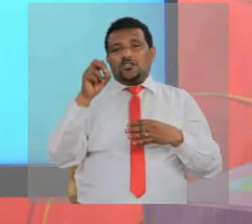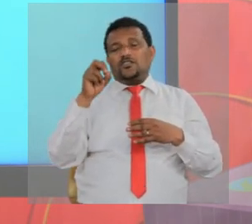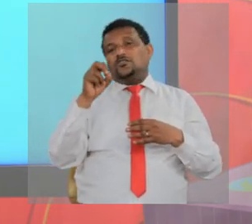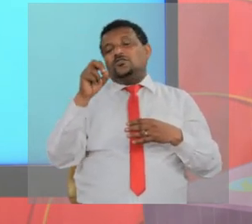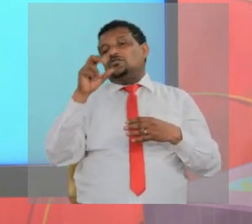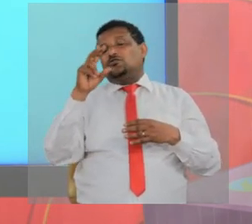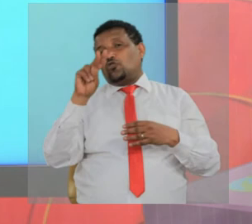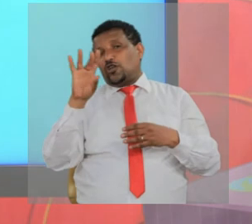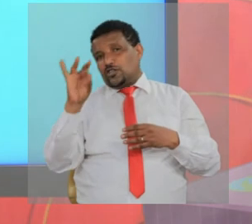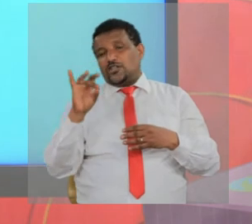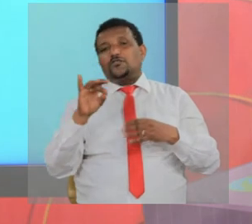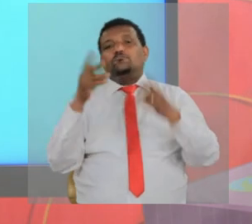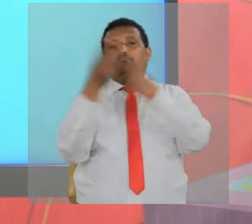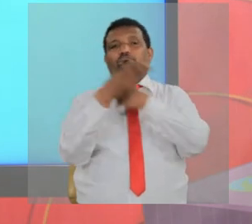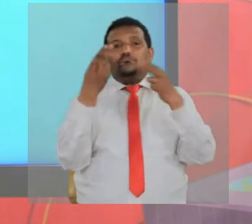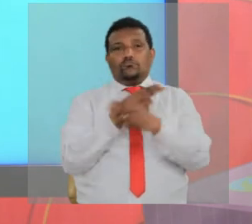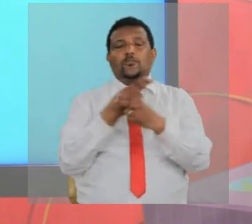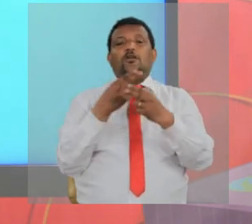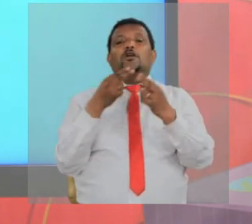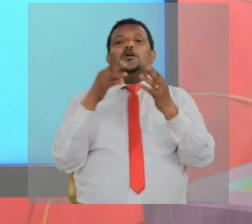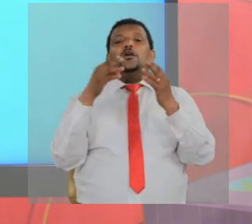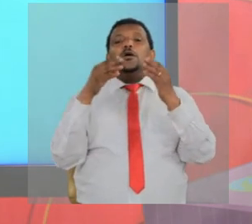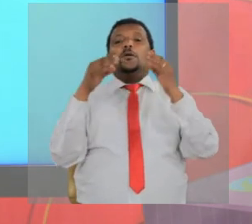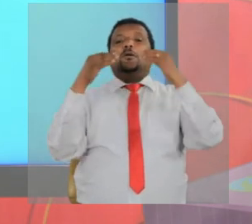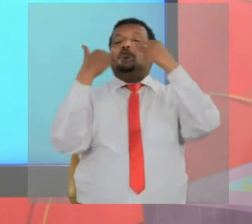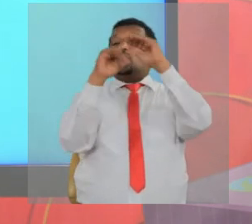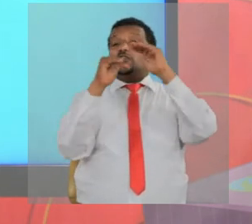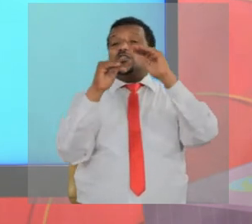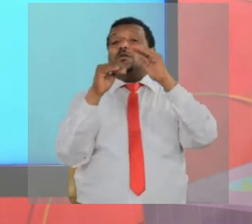10,18,24,28,30,30,28, which is calculated by multiplying price with quantity.